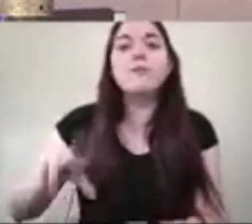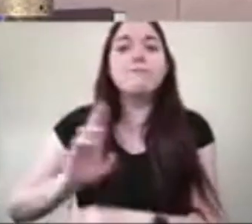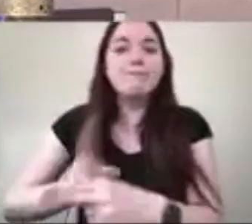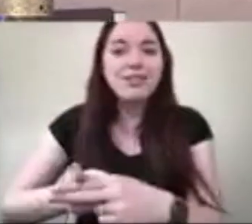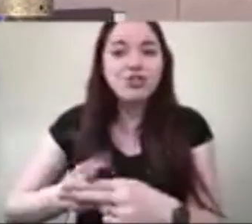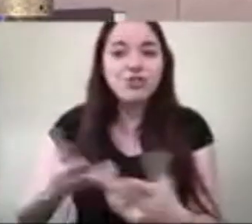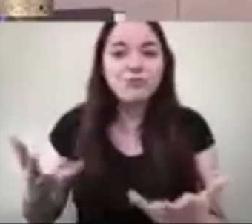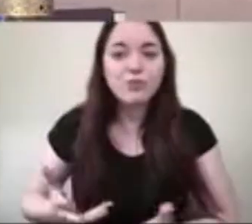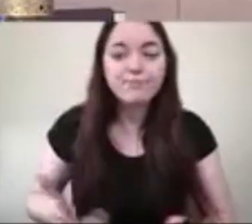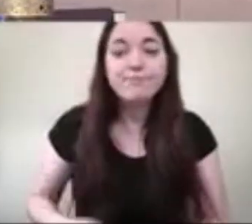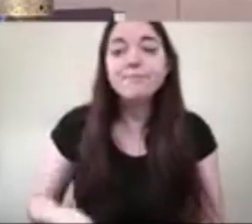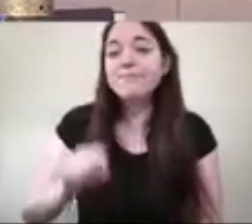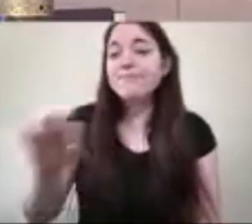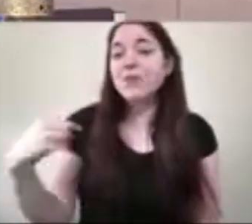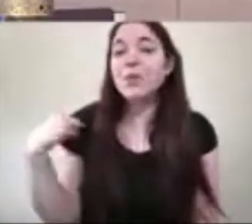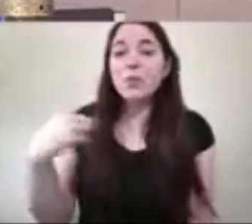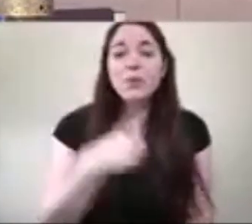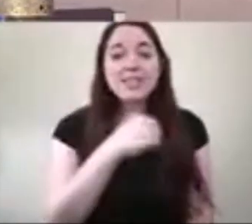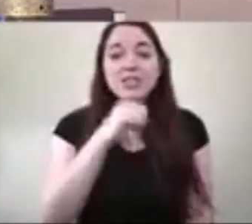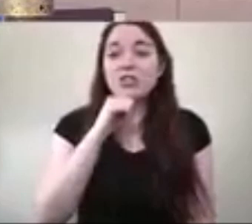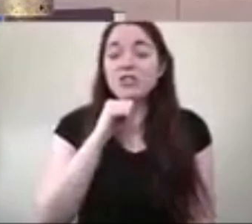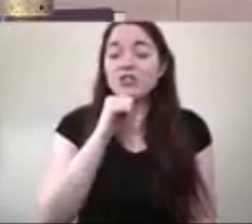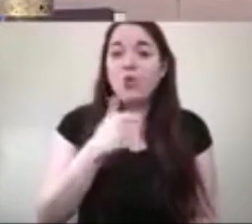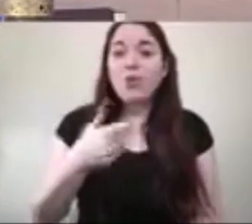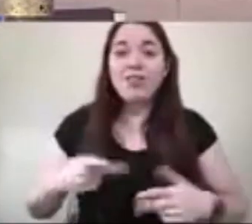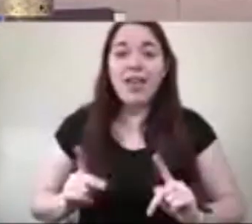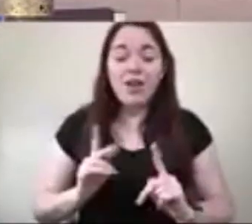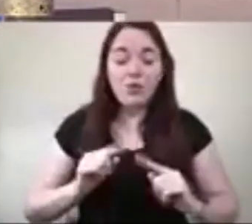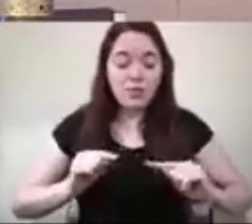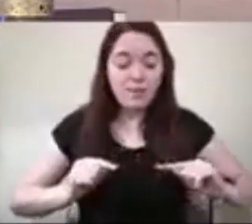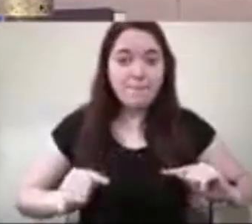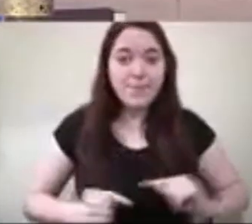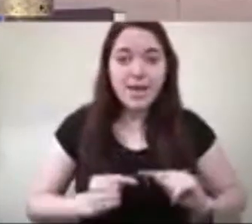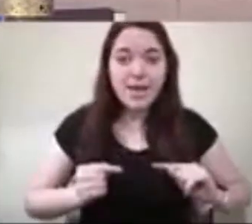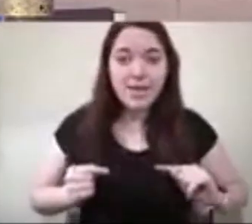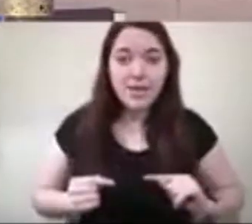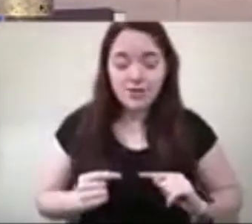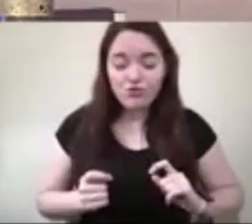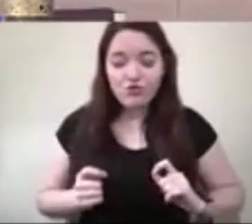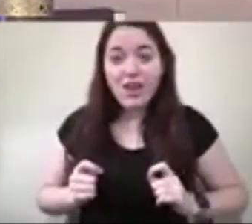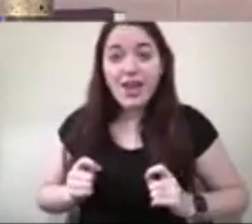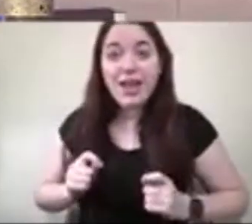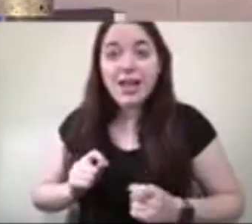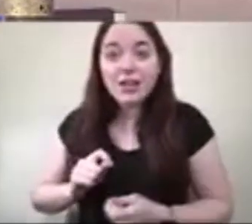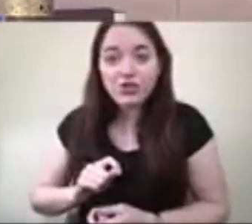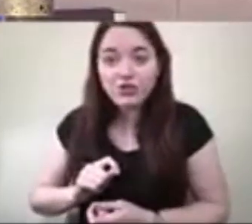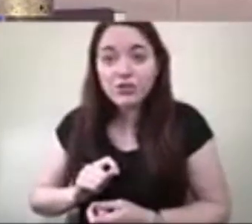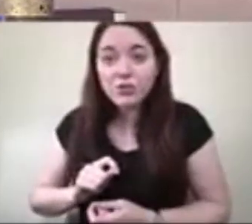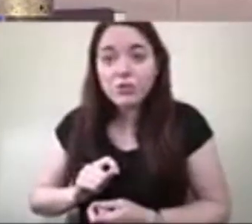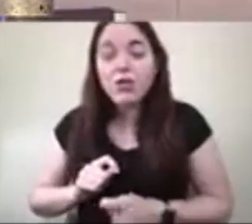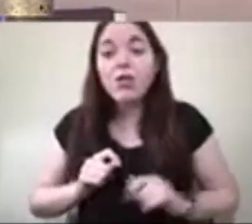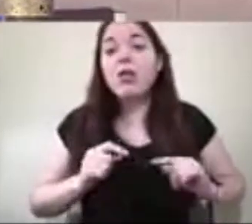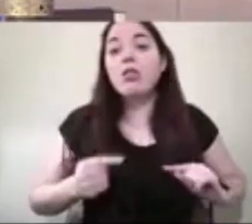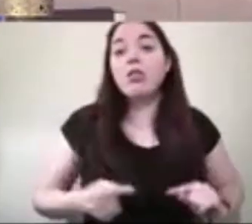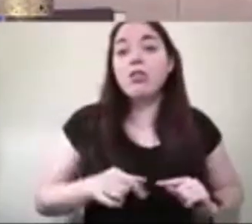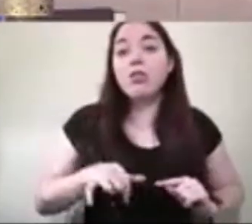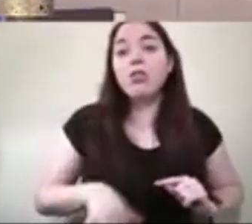He said, "If we do not transform our pain, we will most assuredly transmit